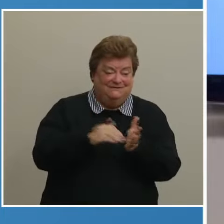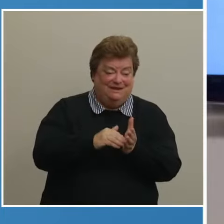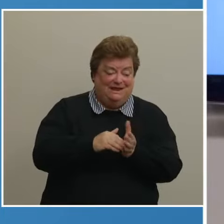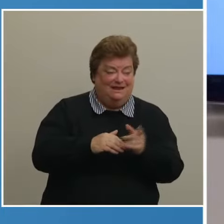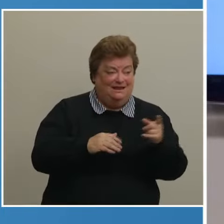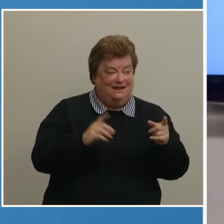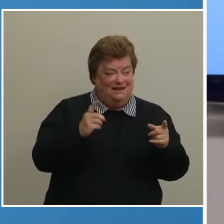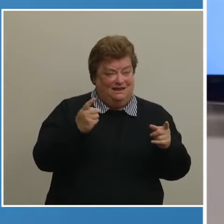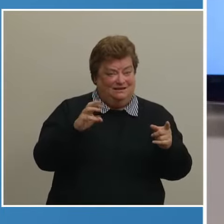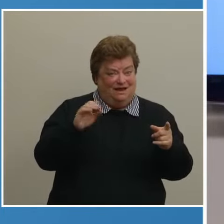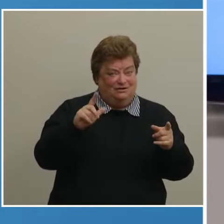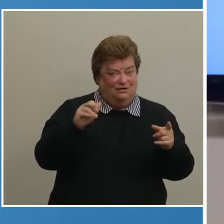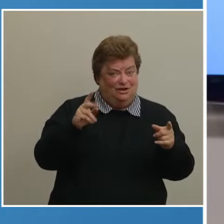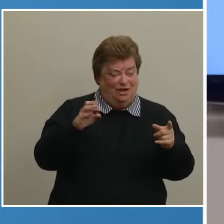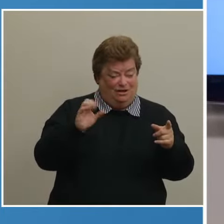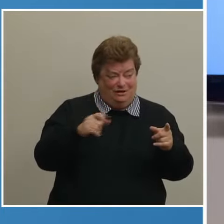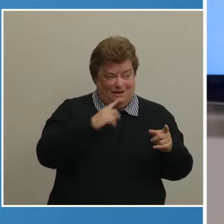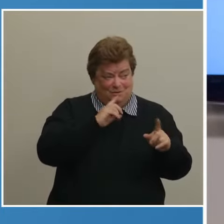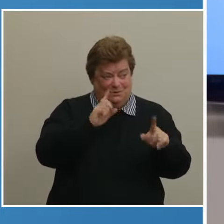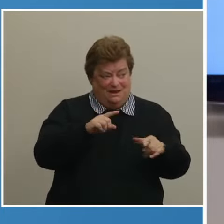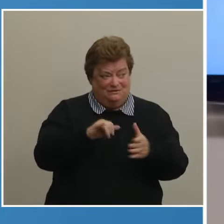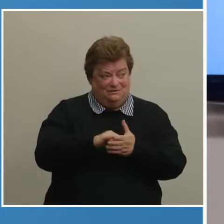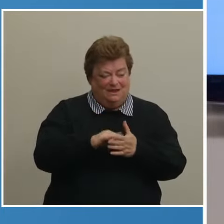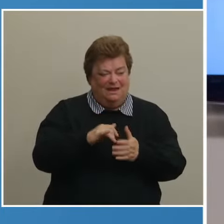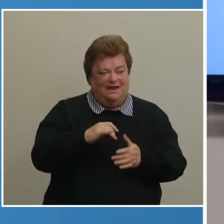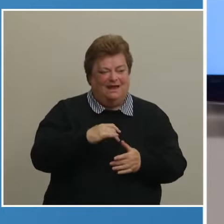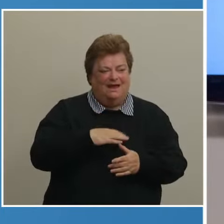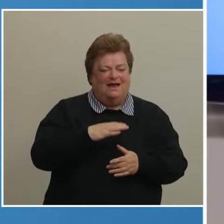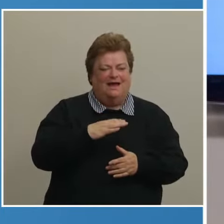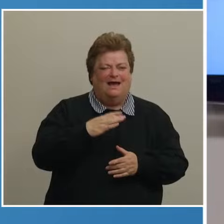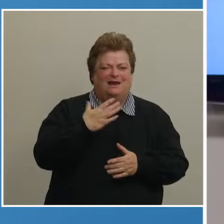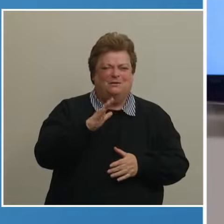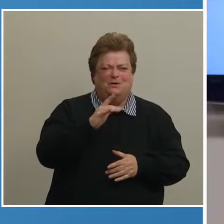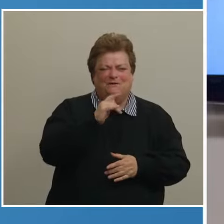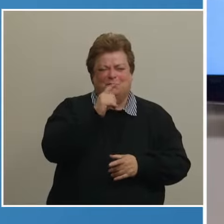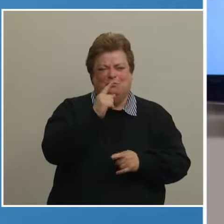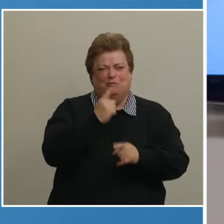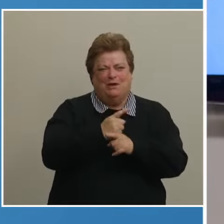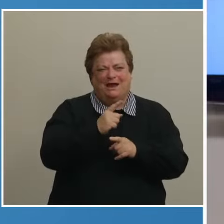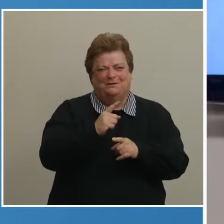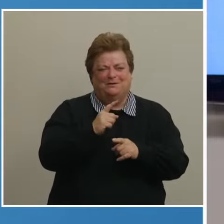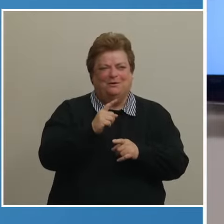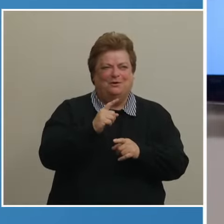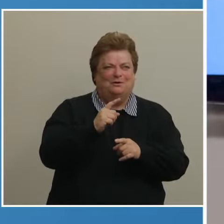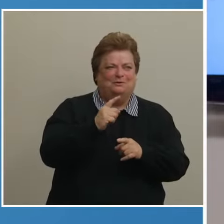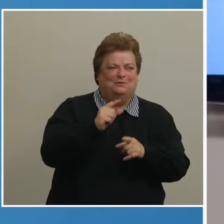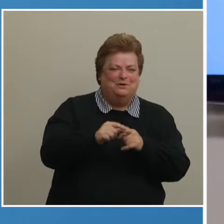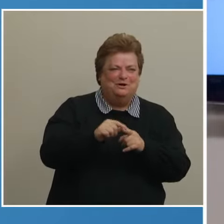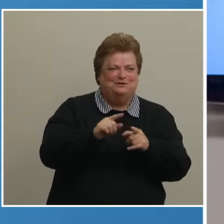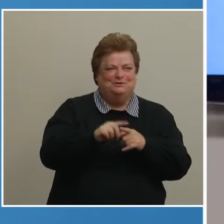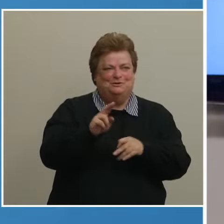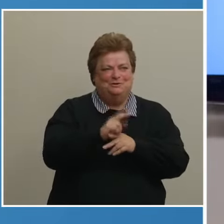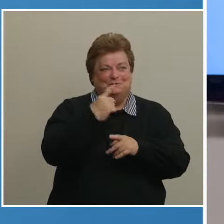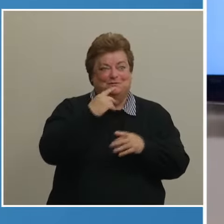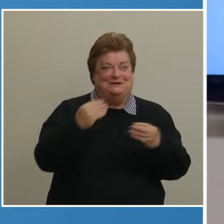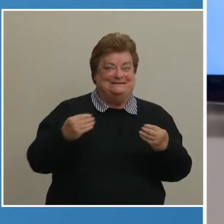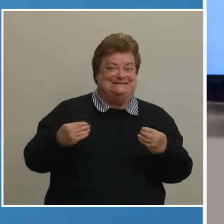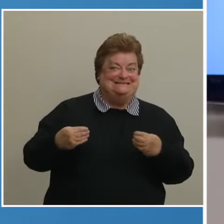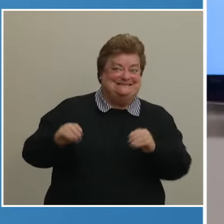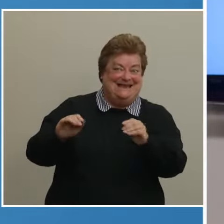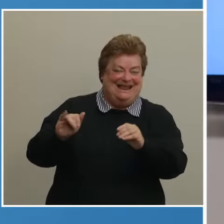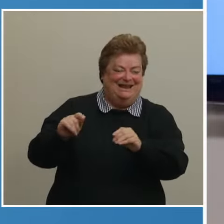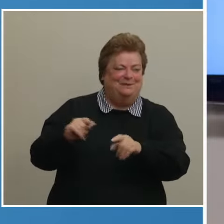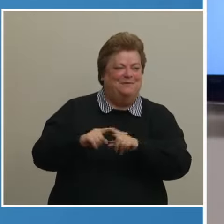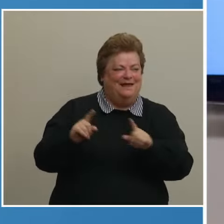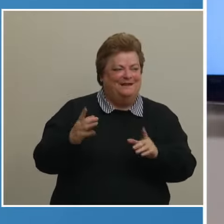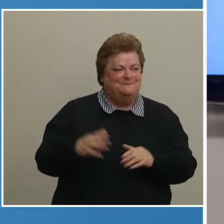Dr. Lawler, I want to answer that. I'm not sure I'd use the word sell, but I'll ask Dr. Lawler if he'd like to address that. Sure.